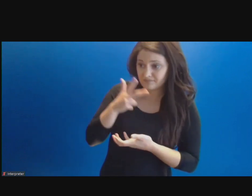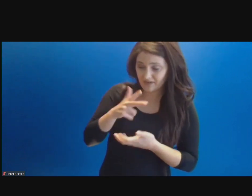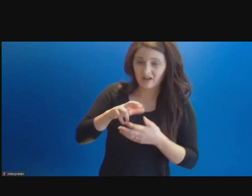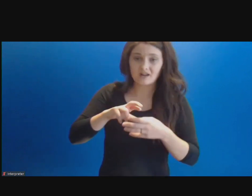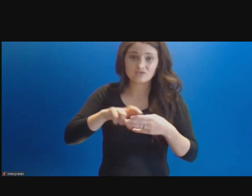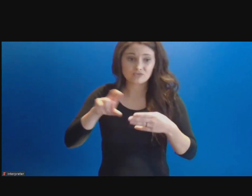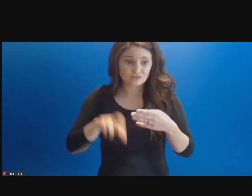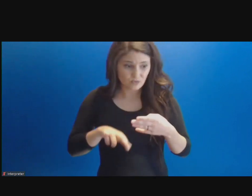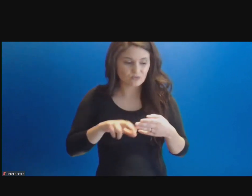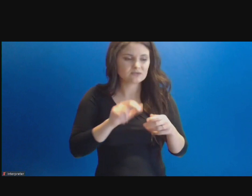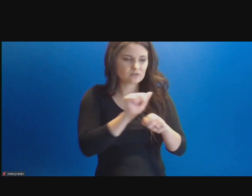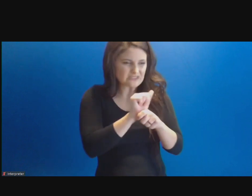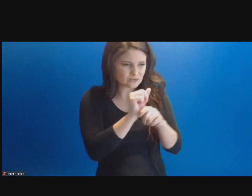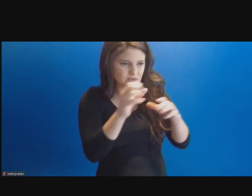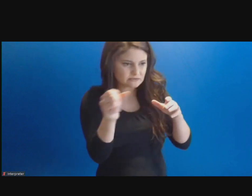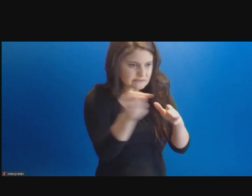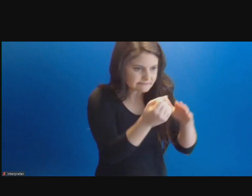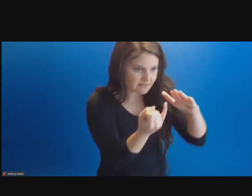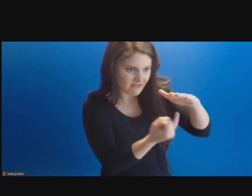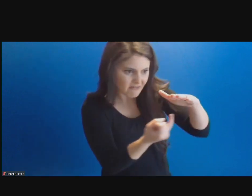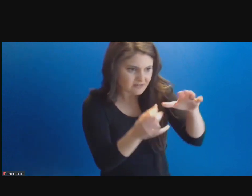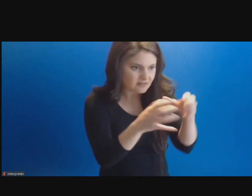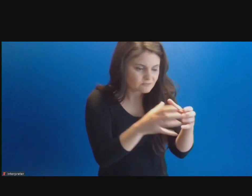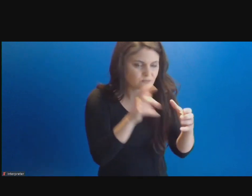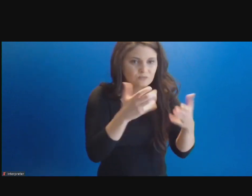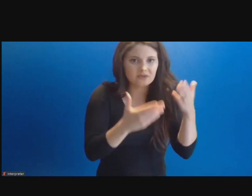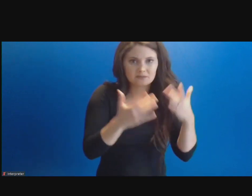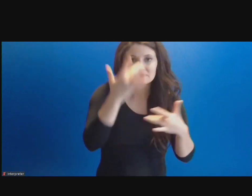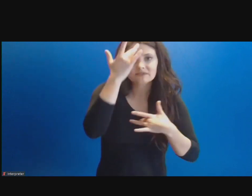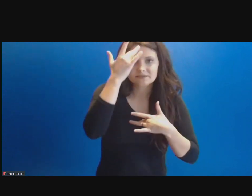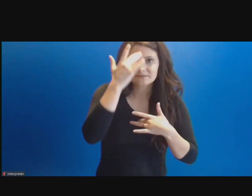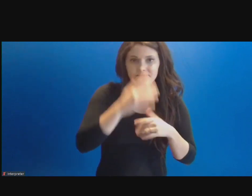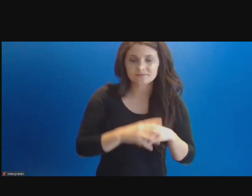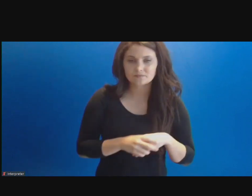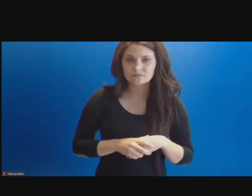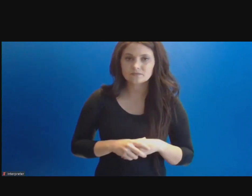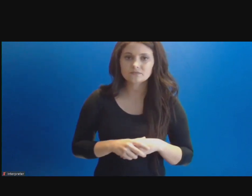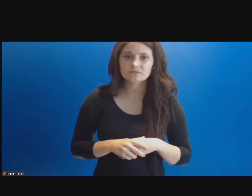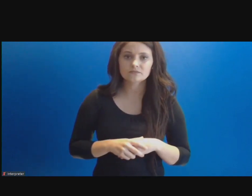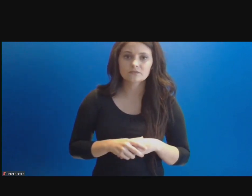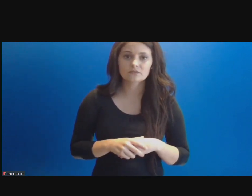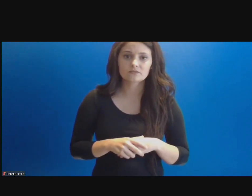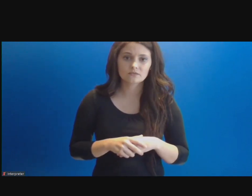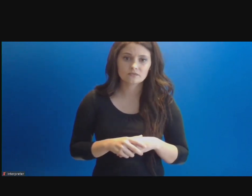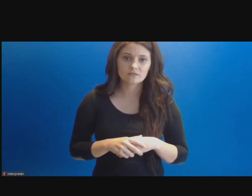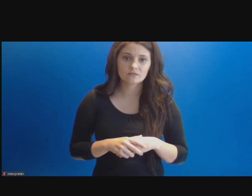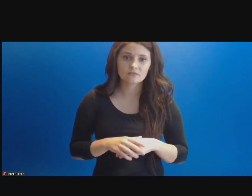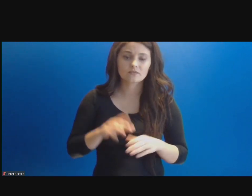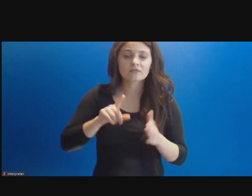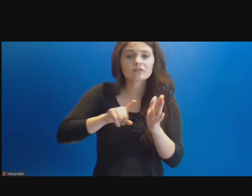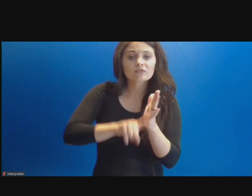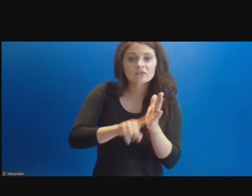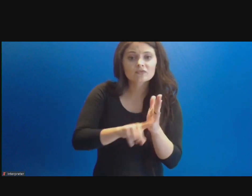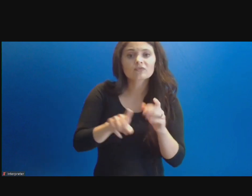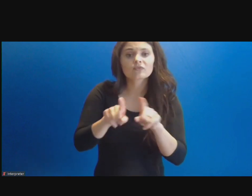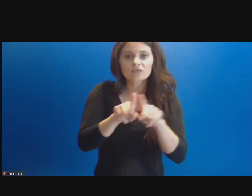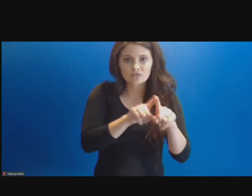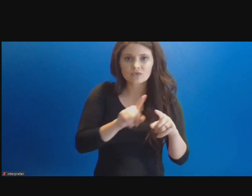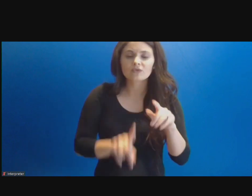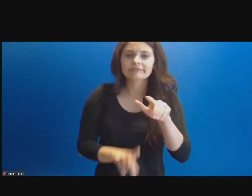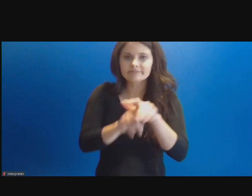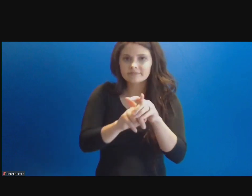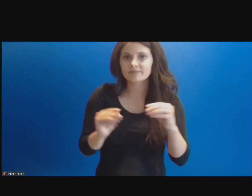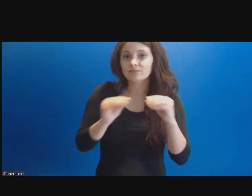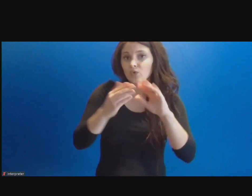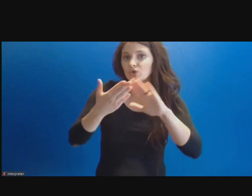isolate any individuals in the facility who may be sick. Our investigations are also starting to show more